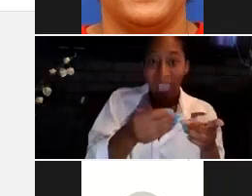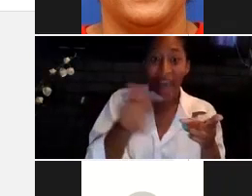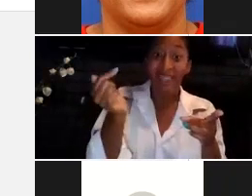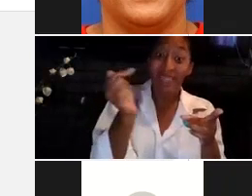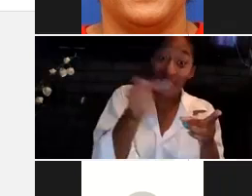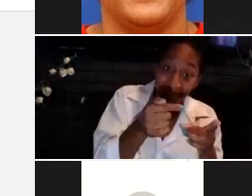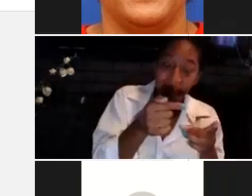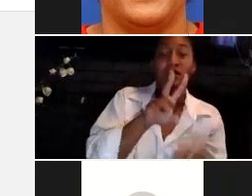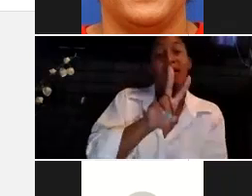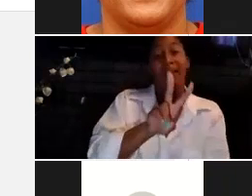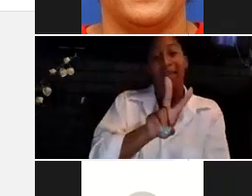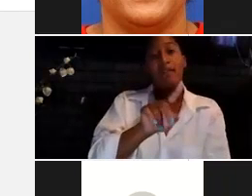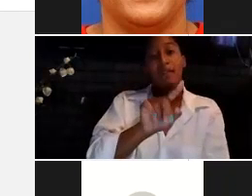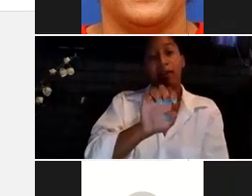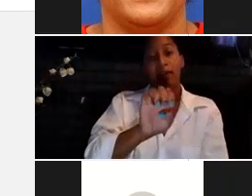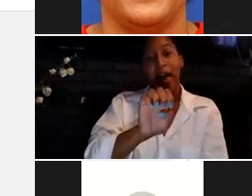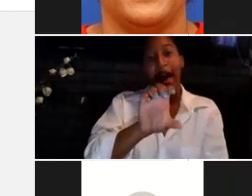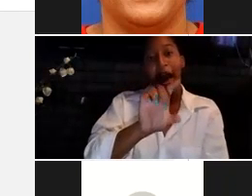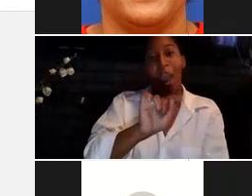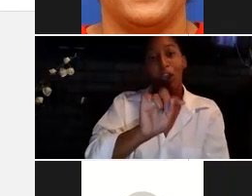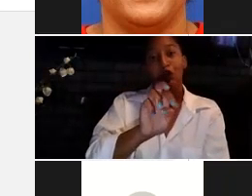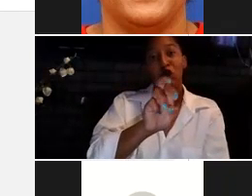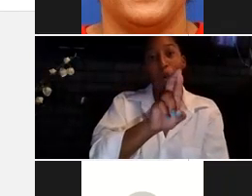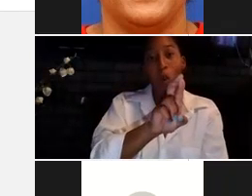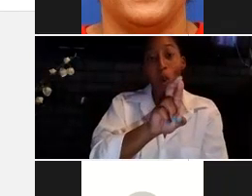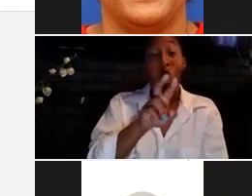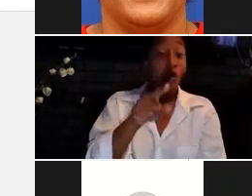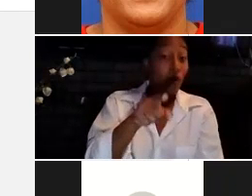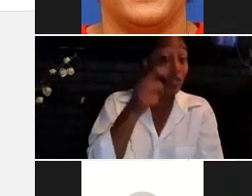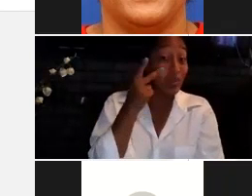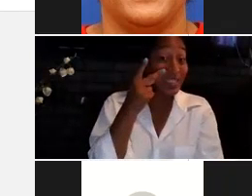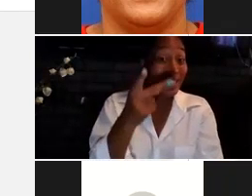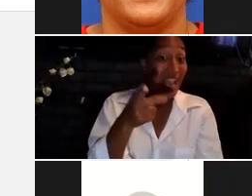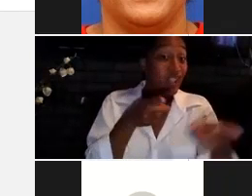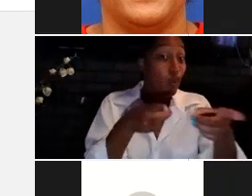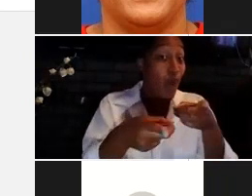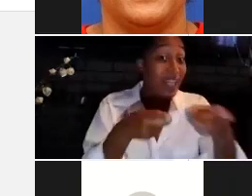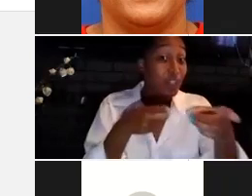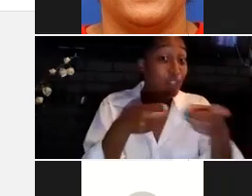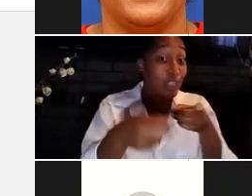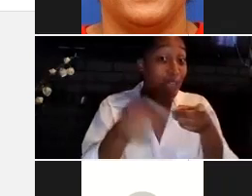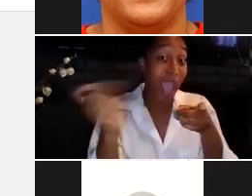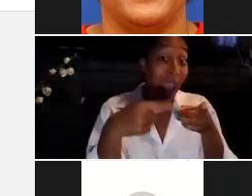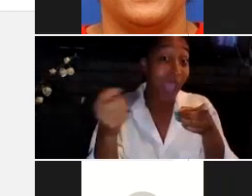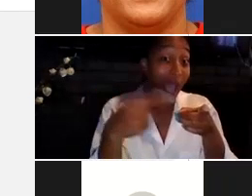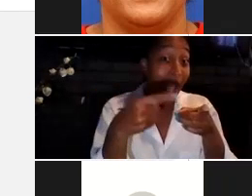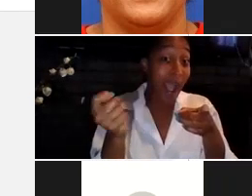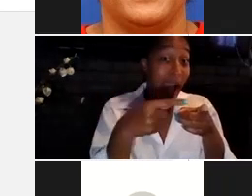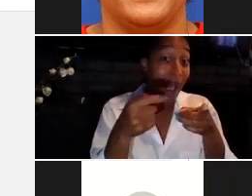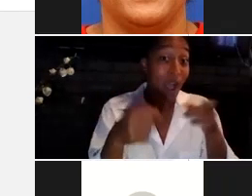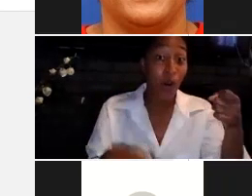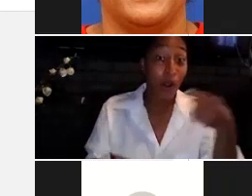arrow can point. So whatever the direction of our vector is, that's the direction that our arrow